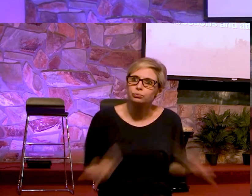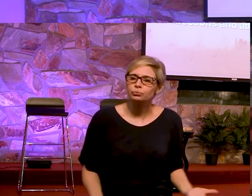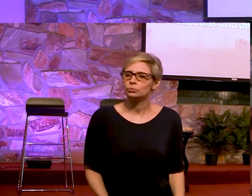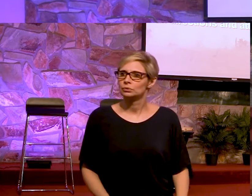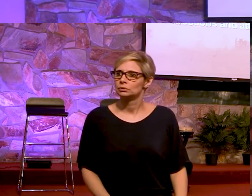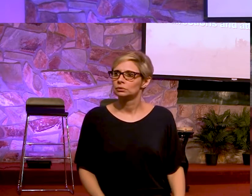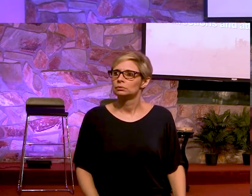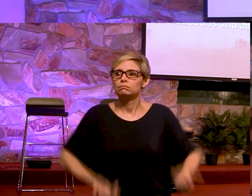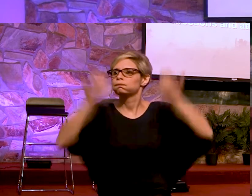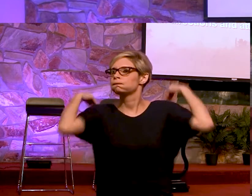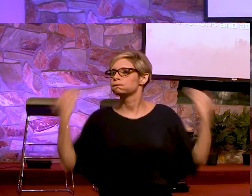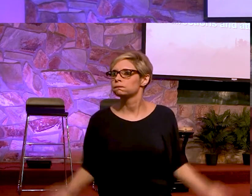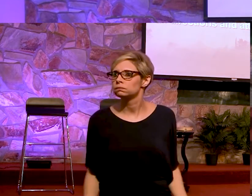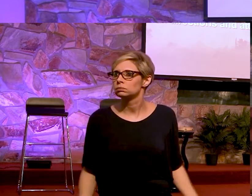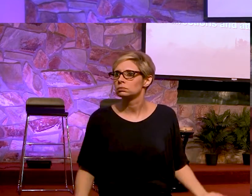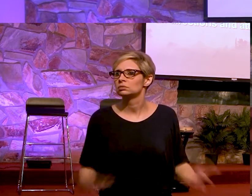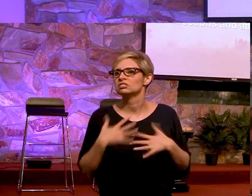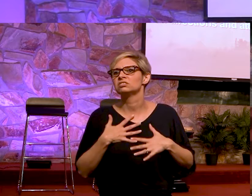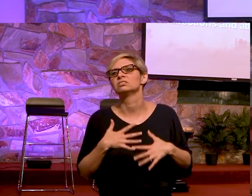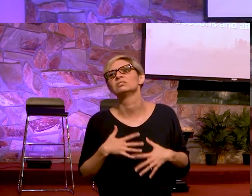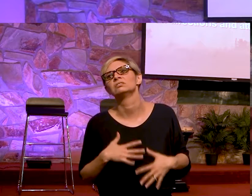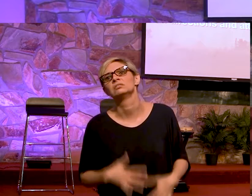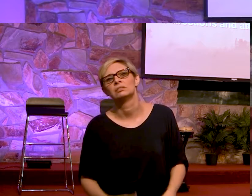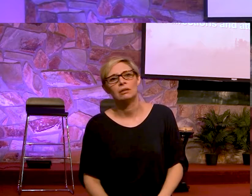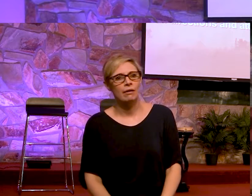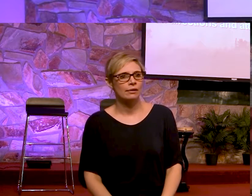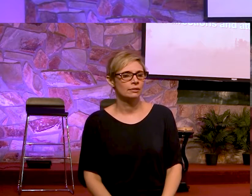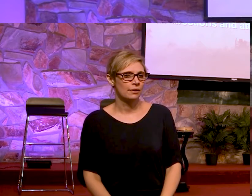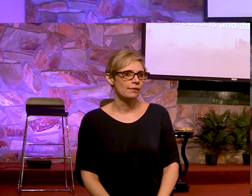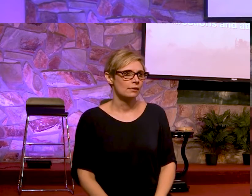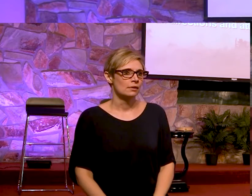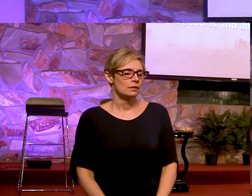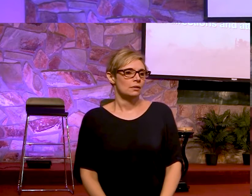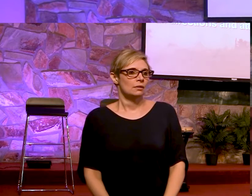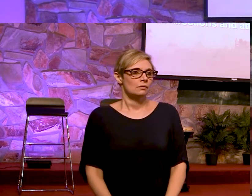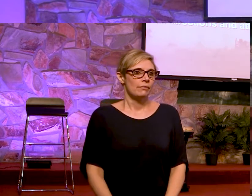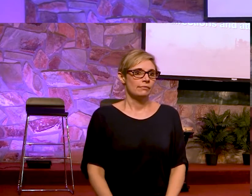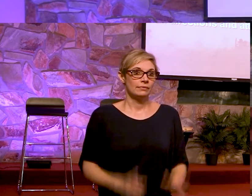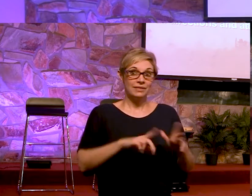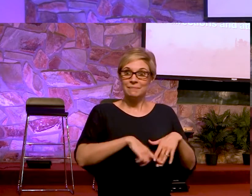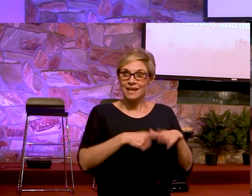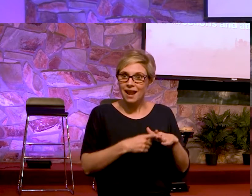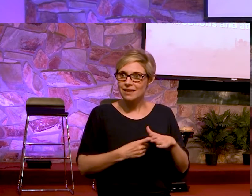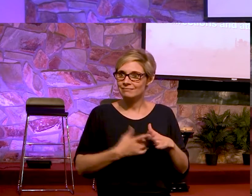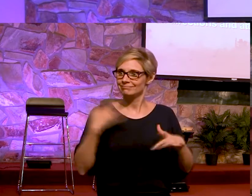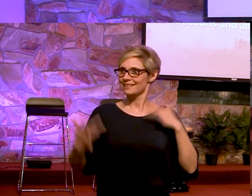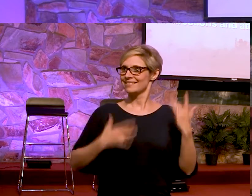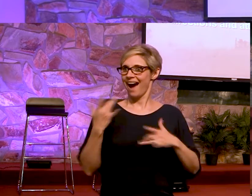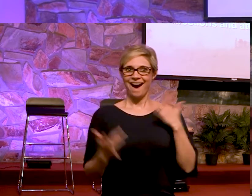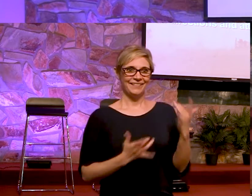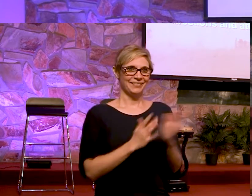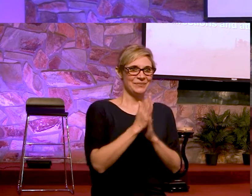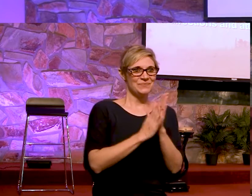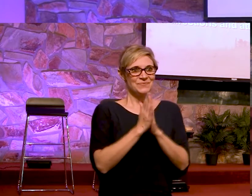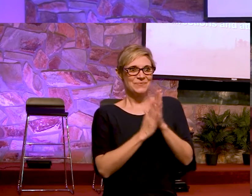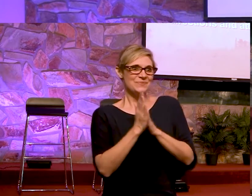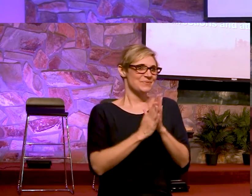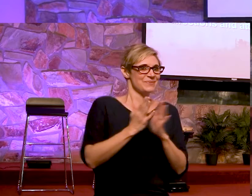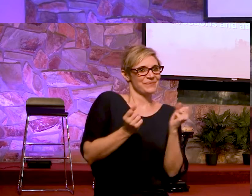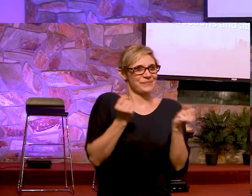just overwhelmed. You see, at the beginning we're excited. At the beginning